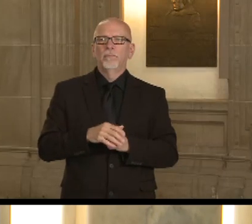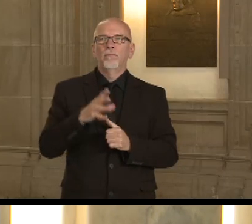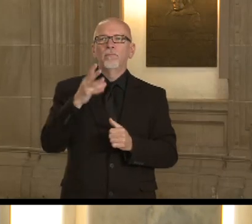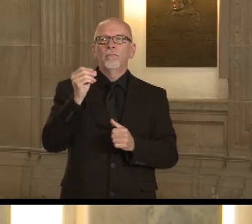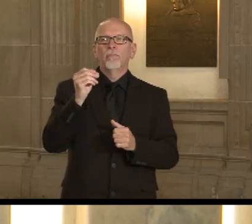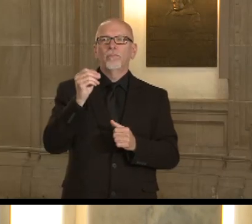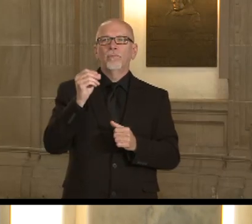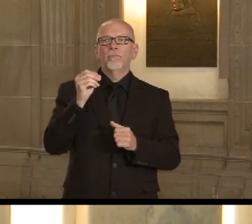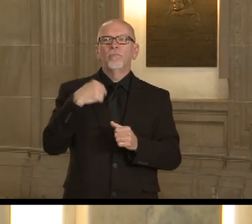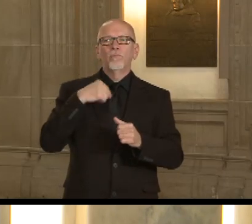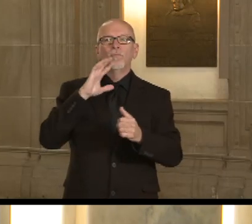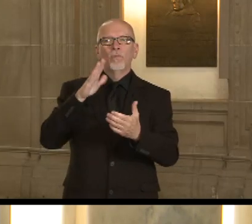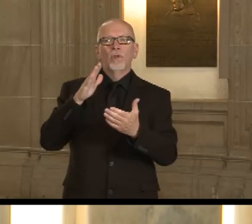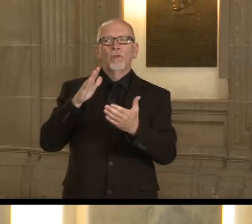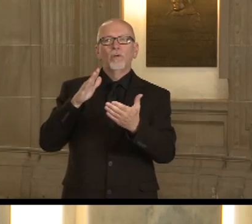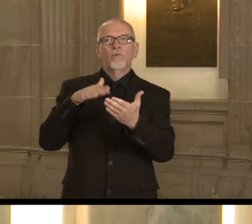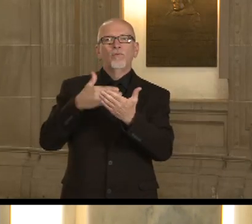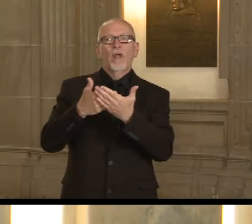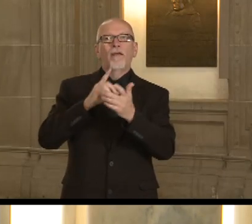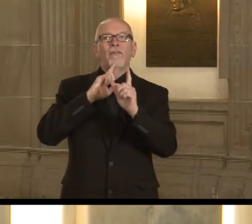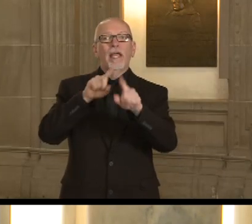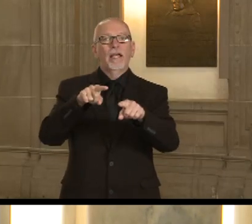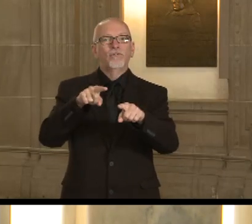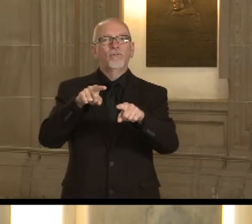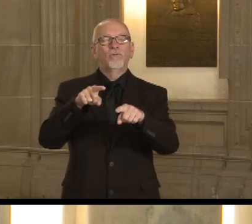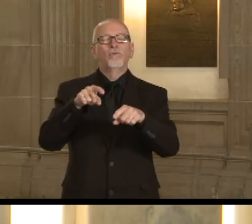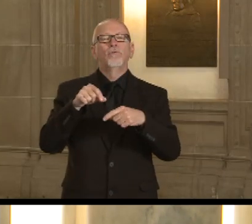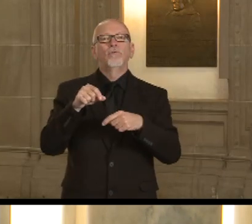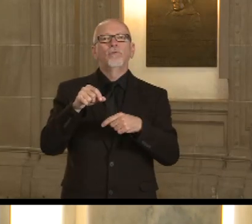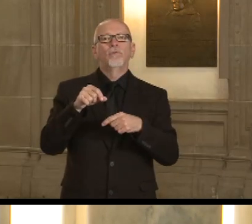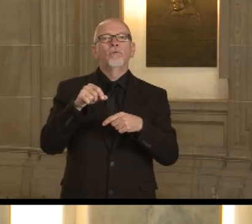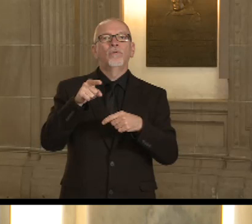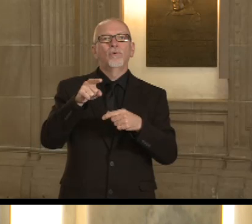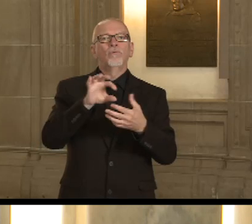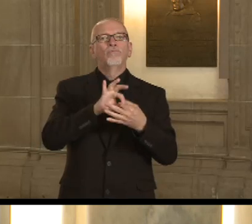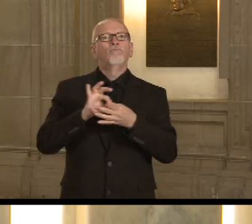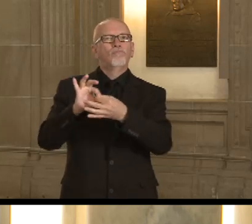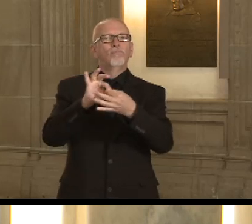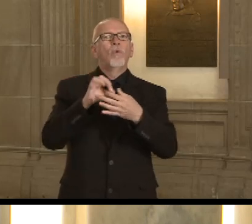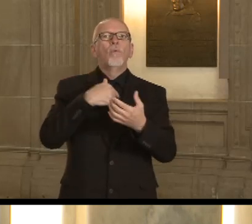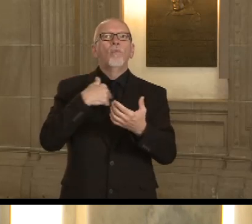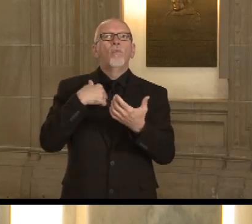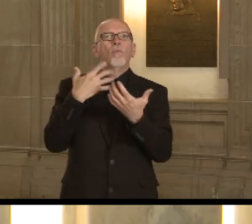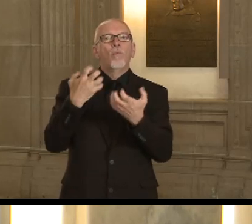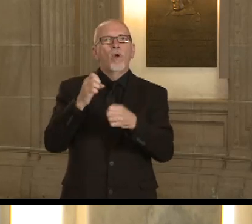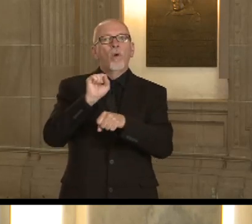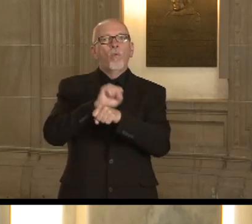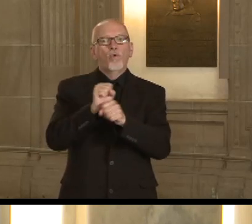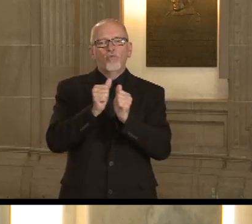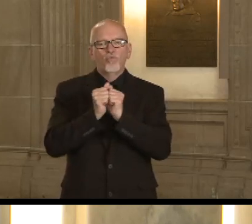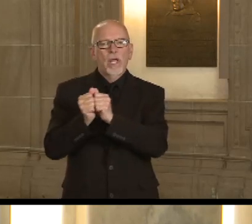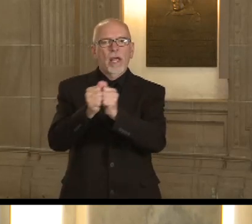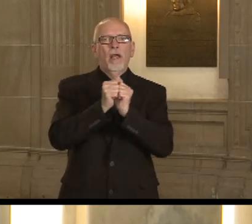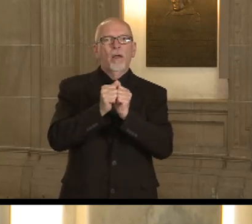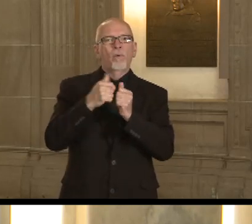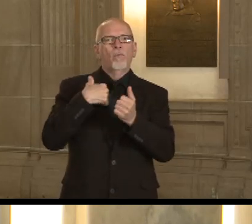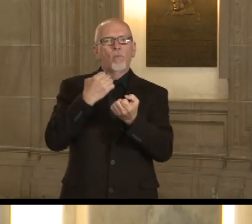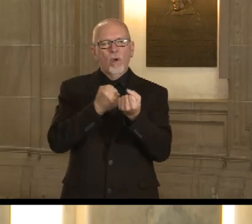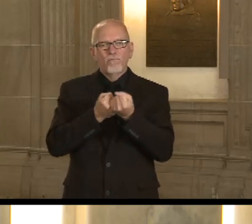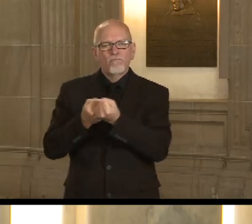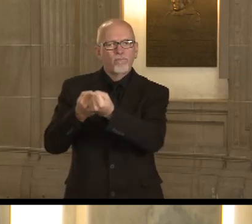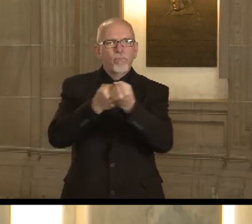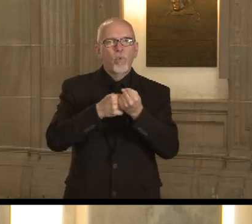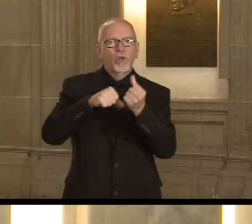and arrive at an answer that is in unison. We want to work together. We want to complement one